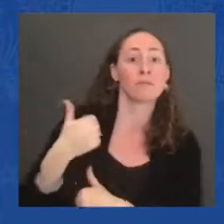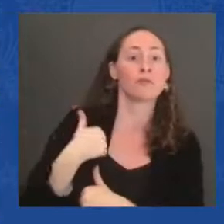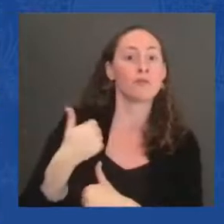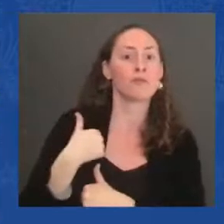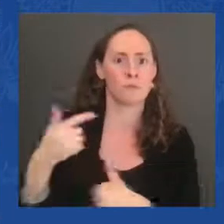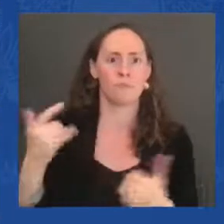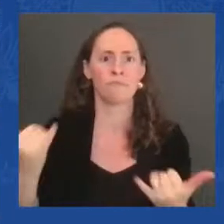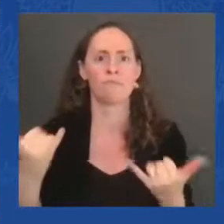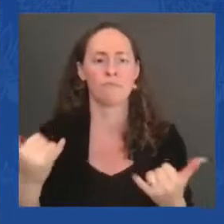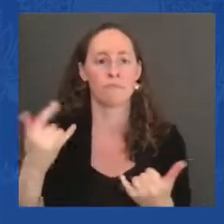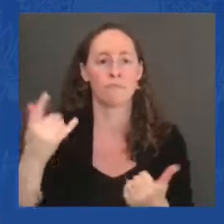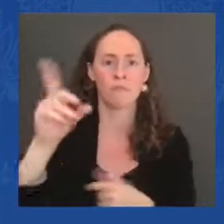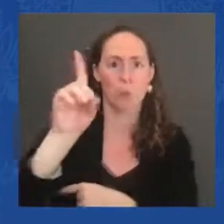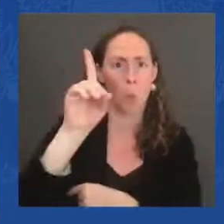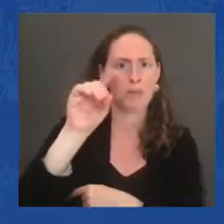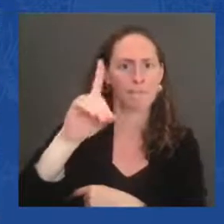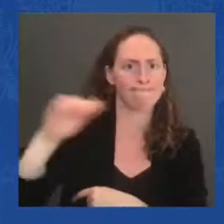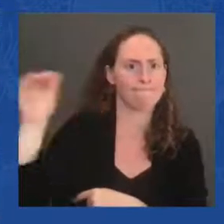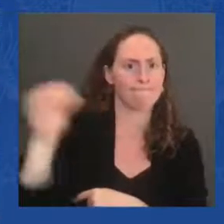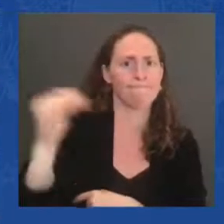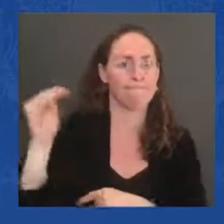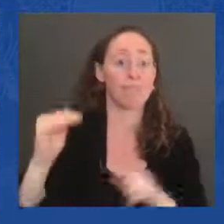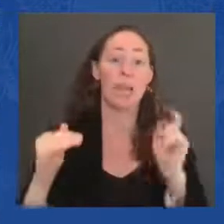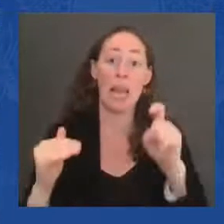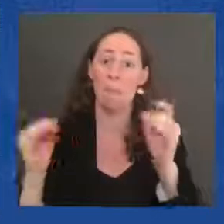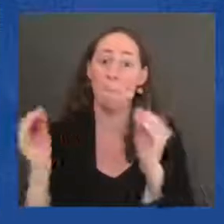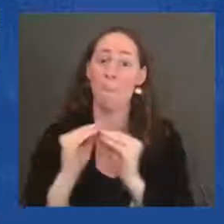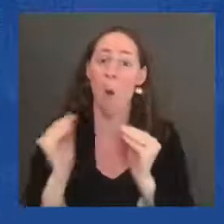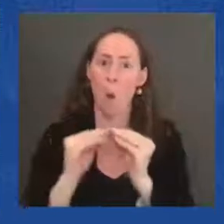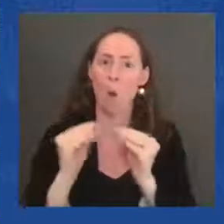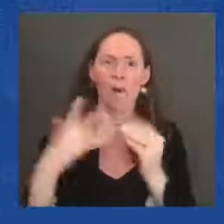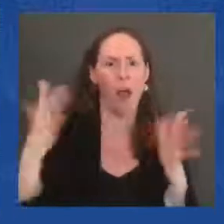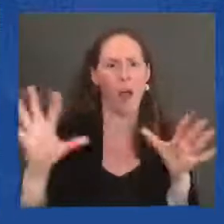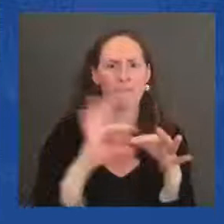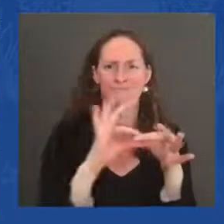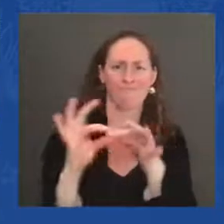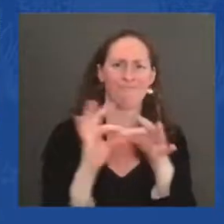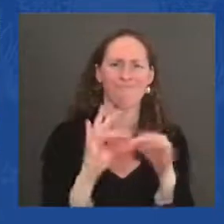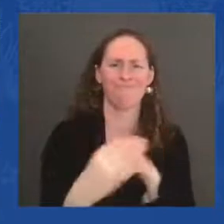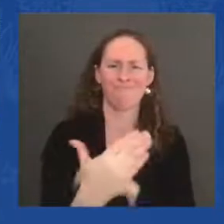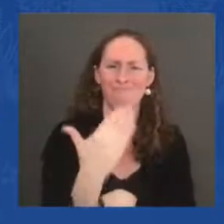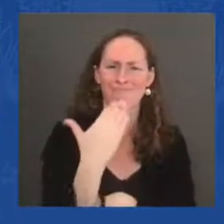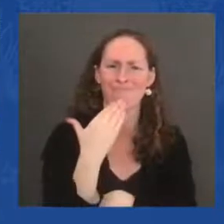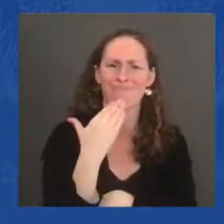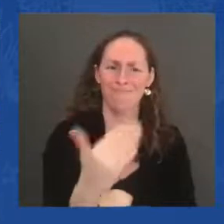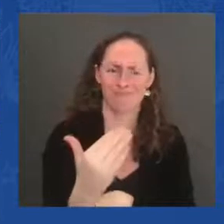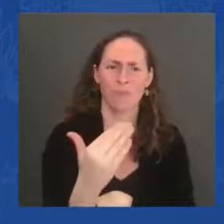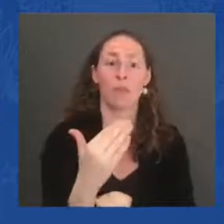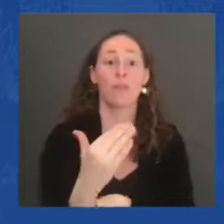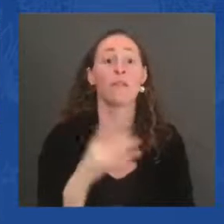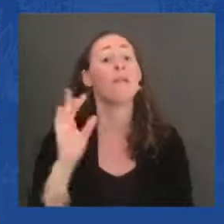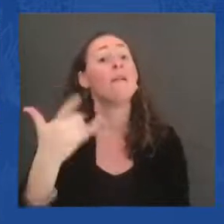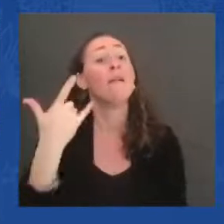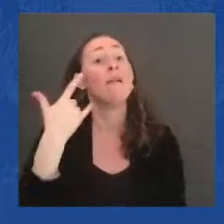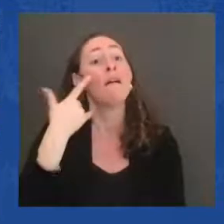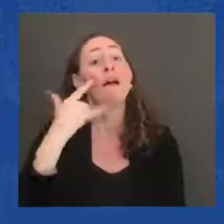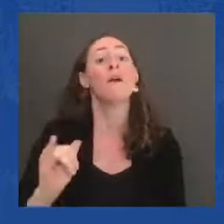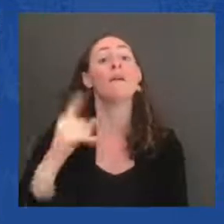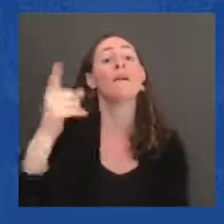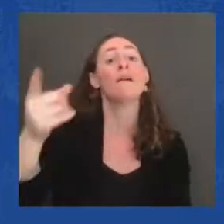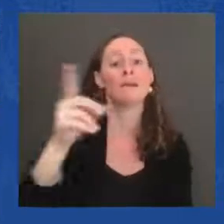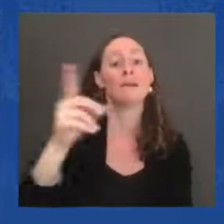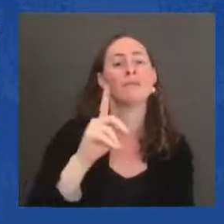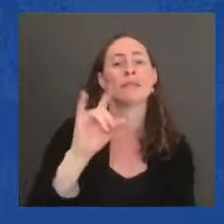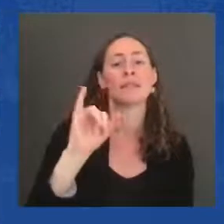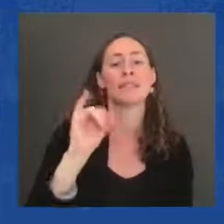to the Dixie Fire in California, and sharing satellite imagery that we have available to us to help